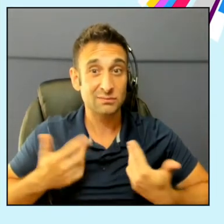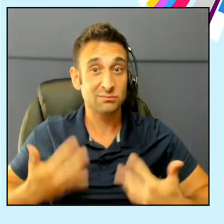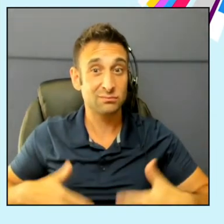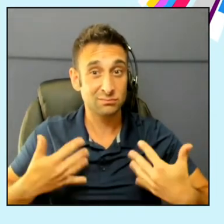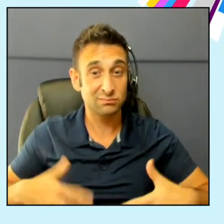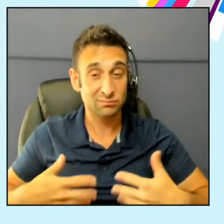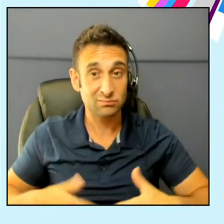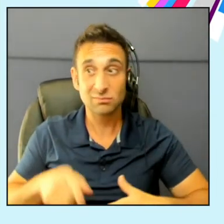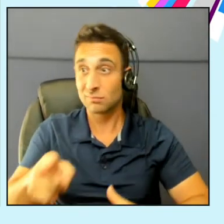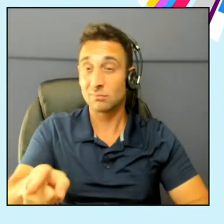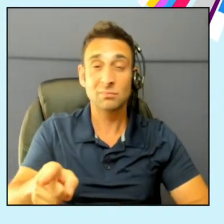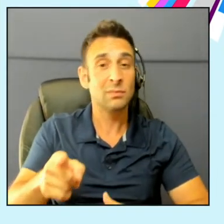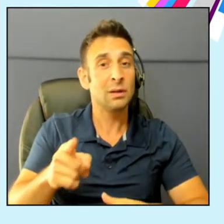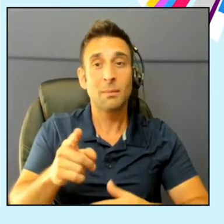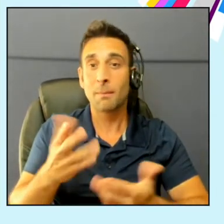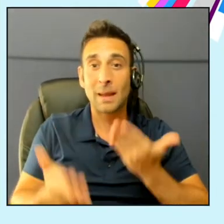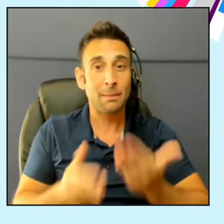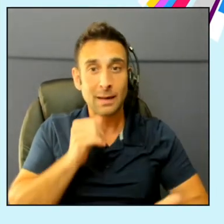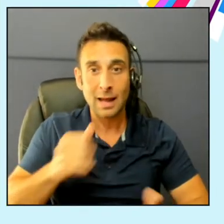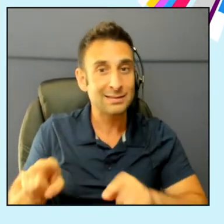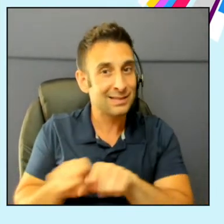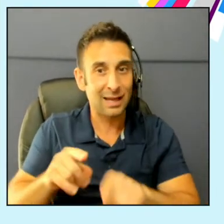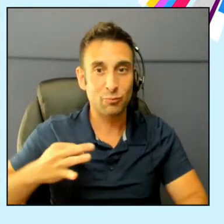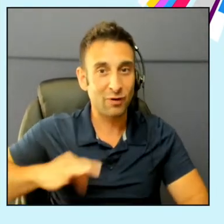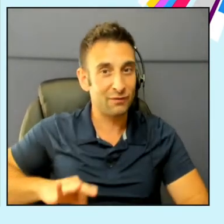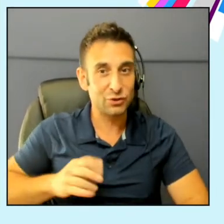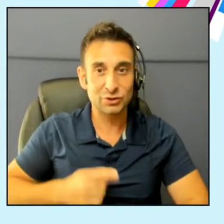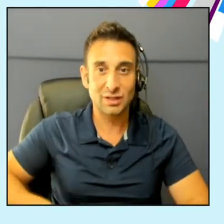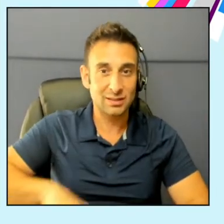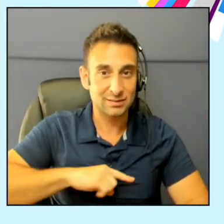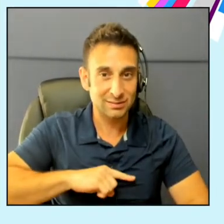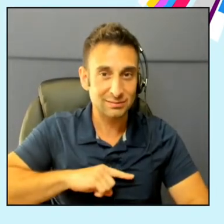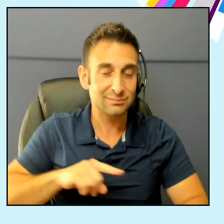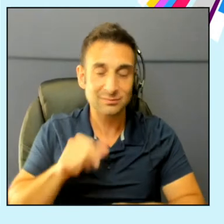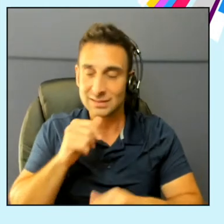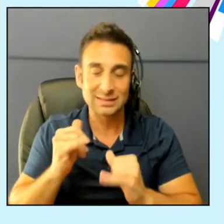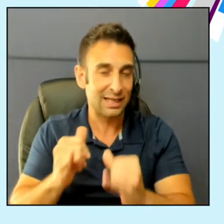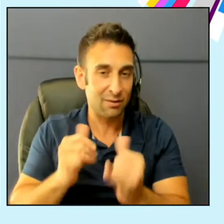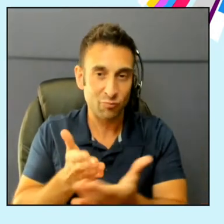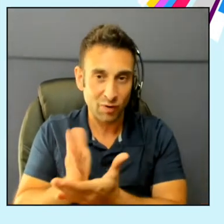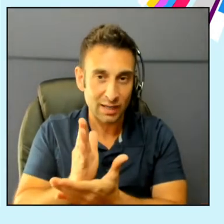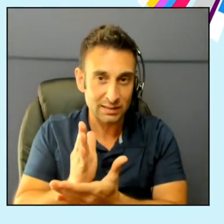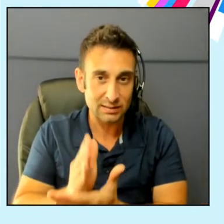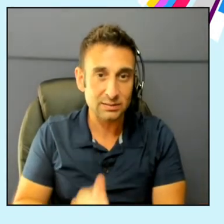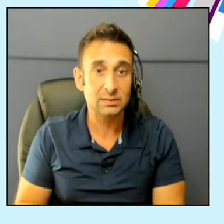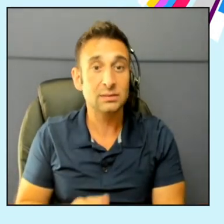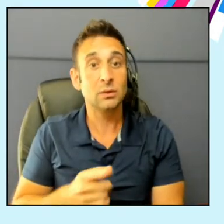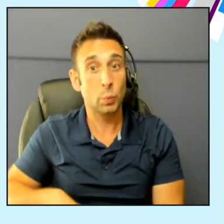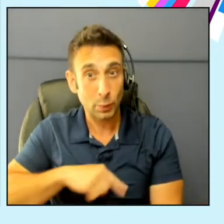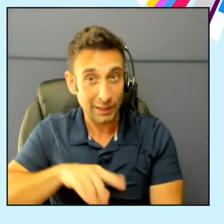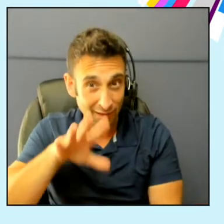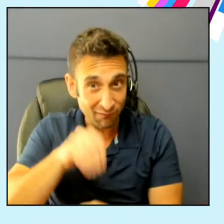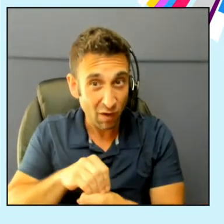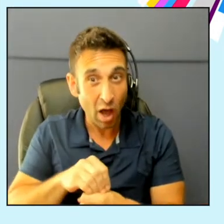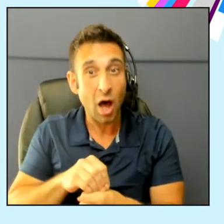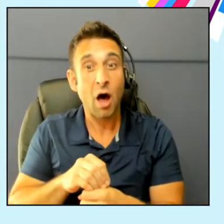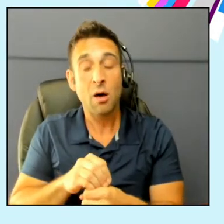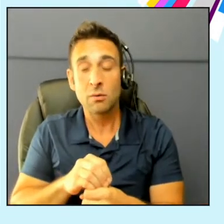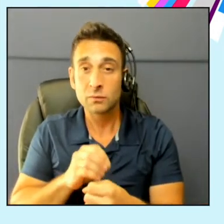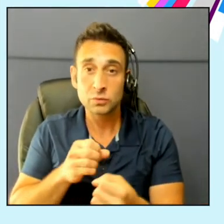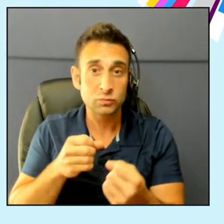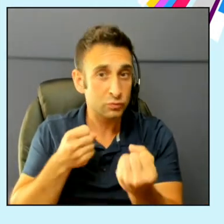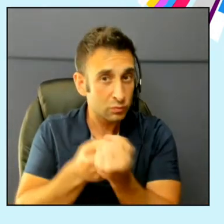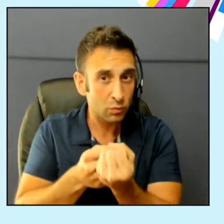privilege. By being a vocal ally and not a silent supporter makes a real difference.